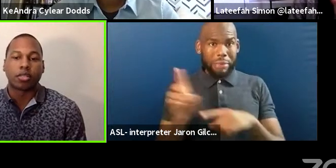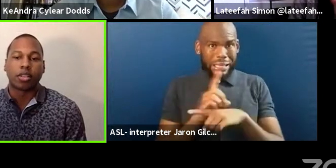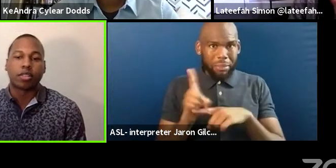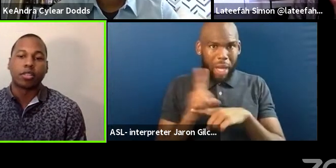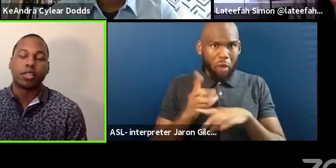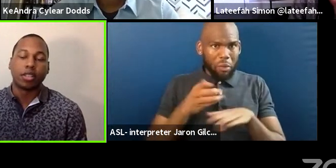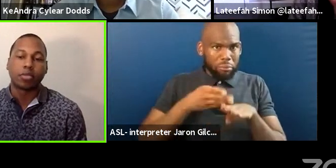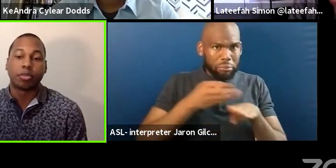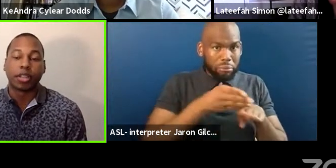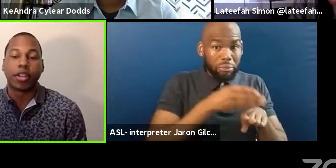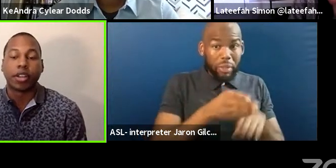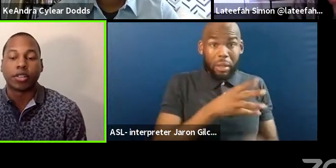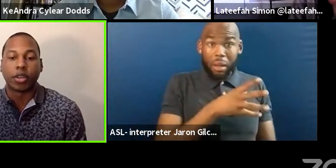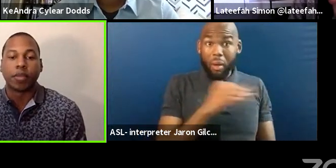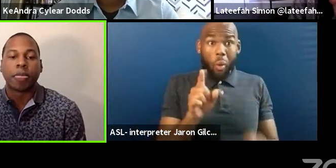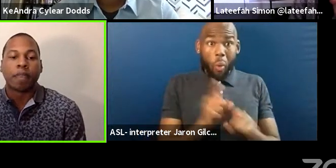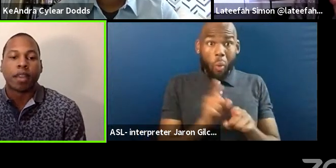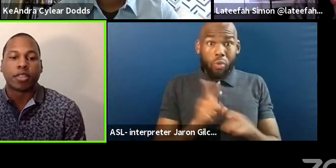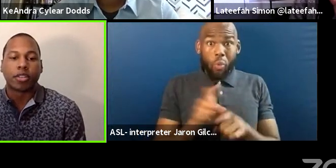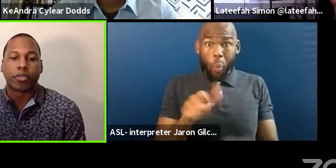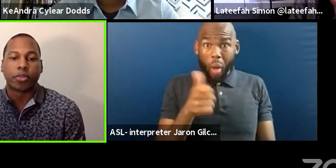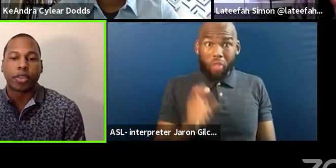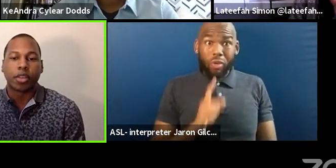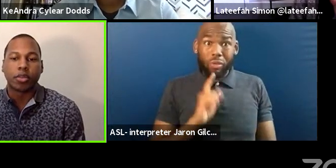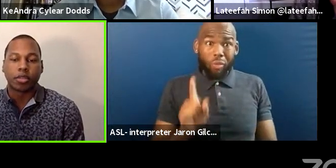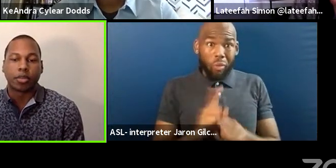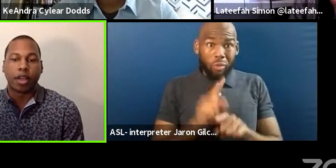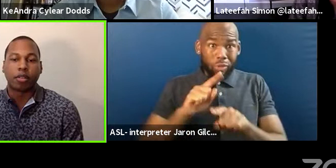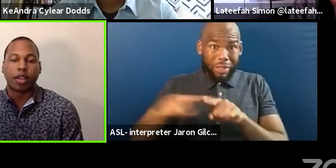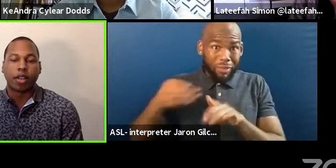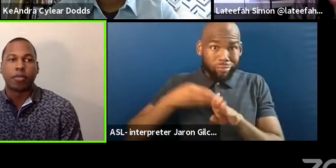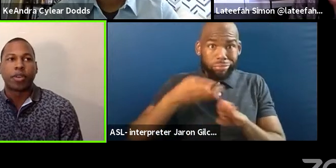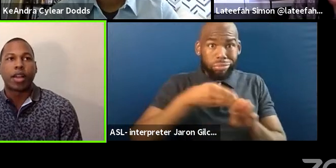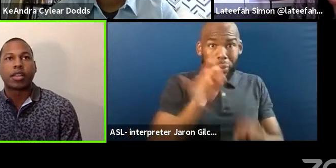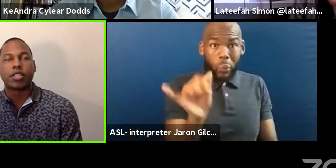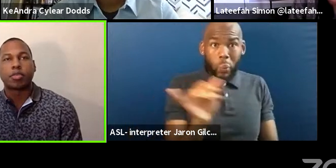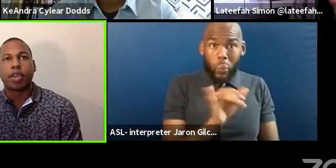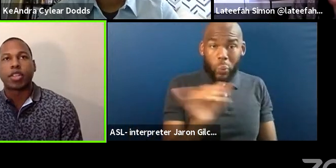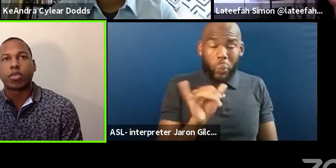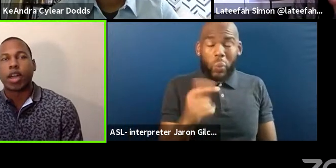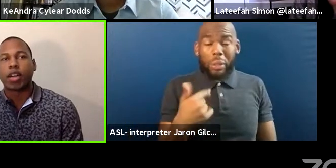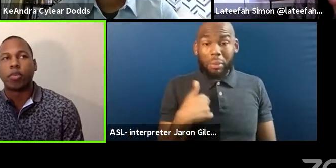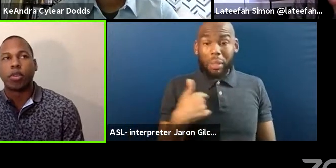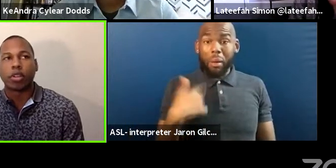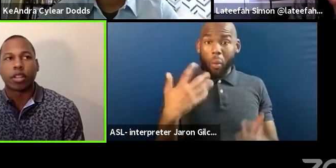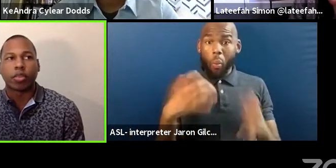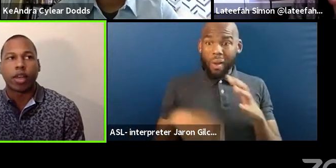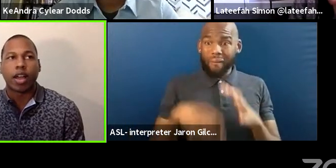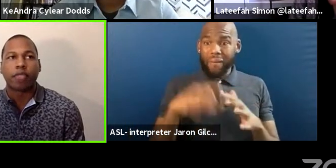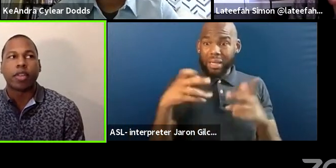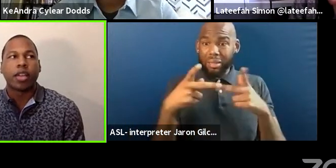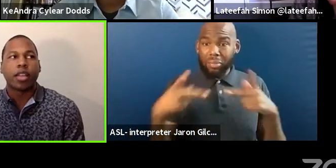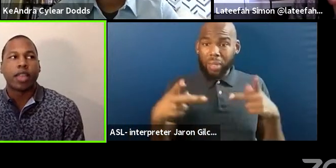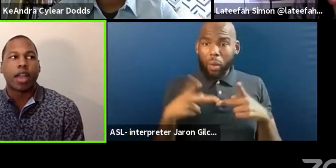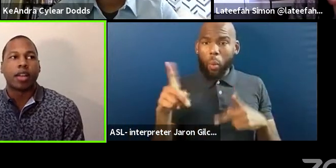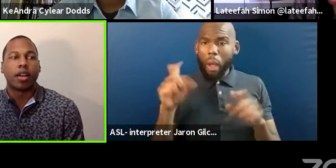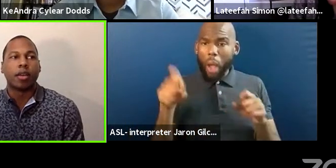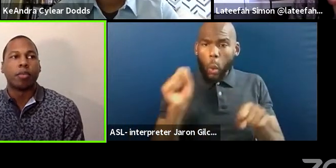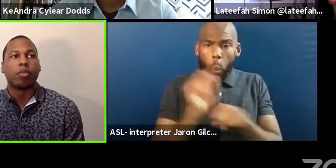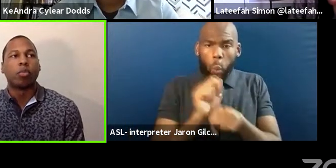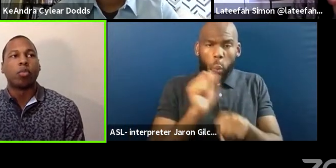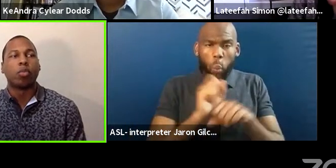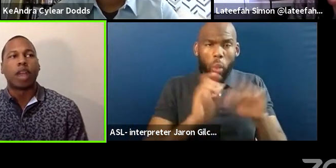are also interdisciplinary as well. And so for me, it was about finding a space where I could work and thrive